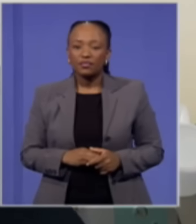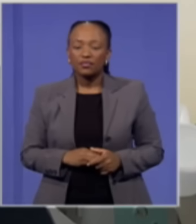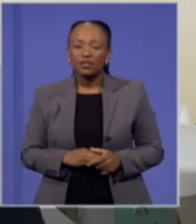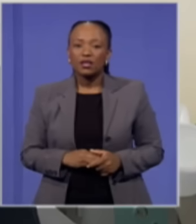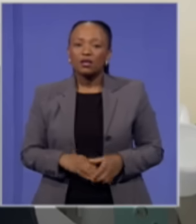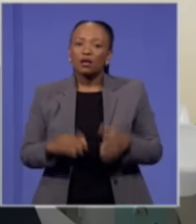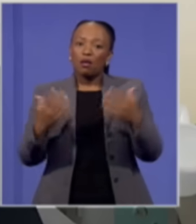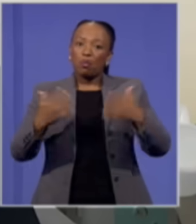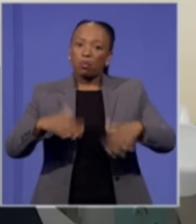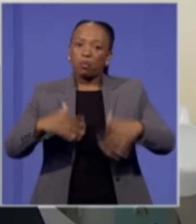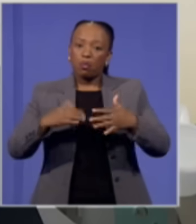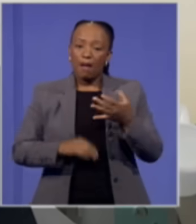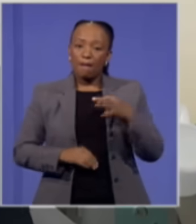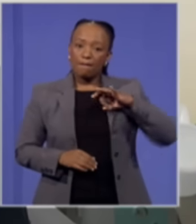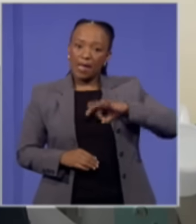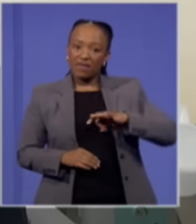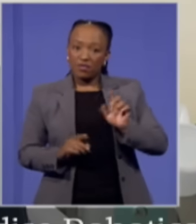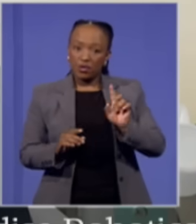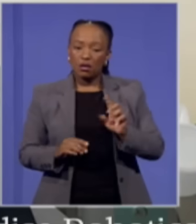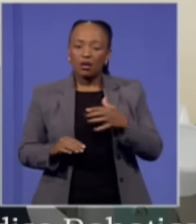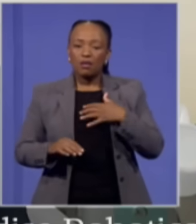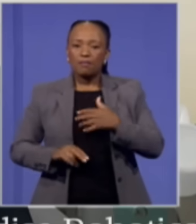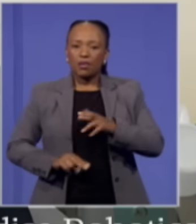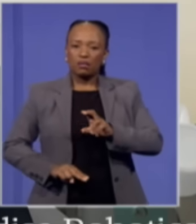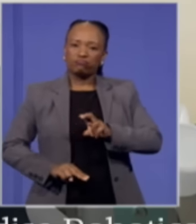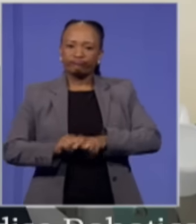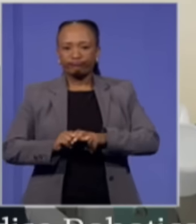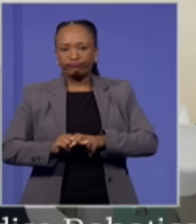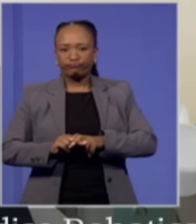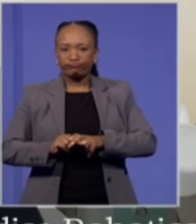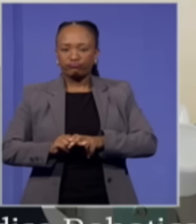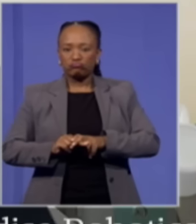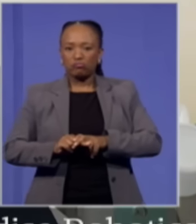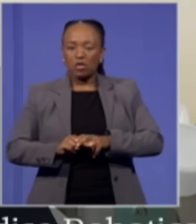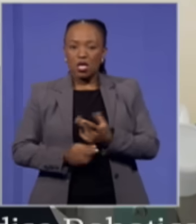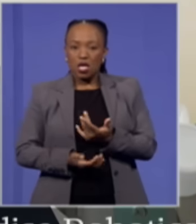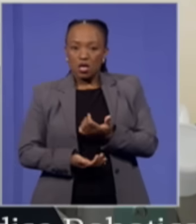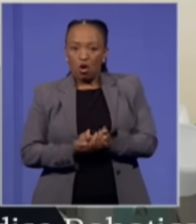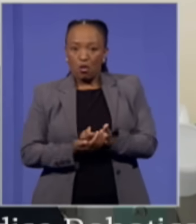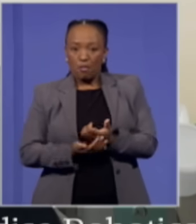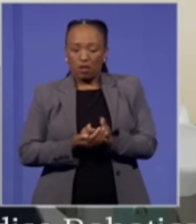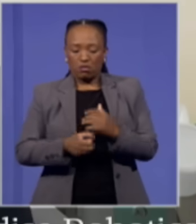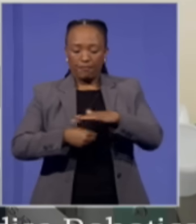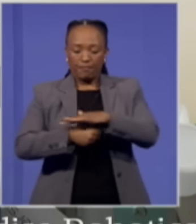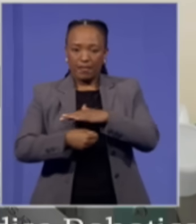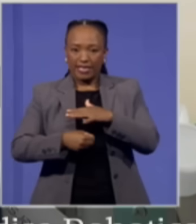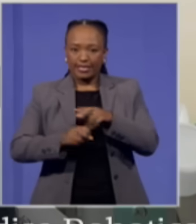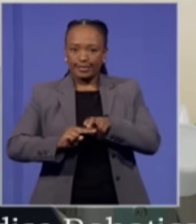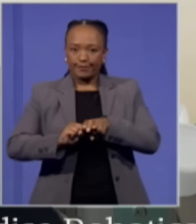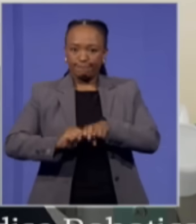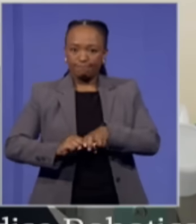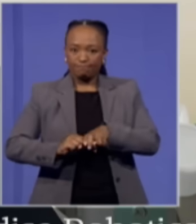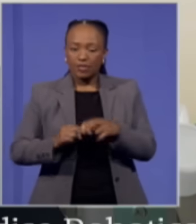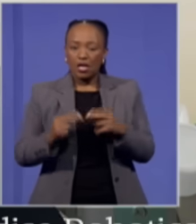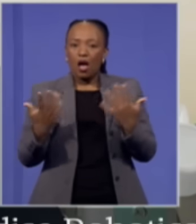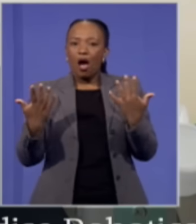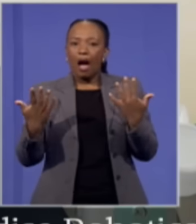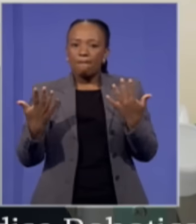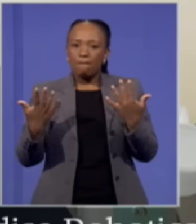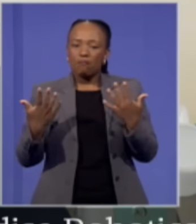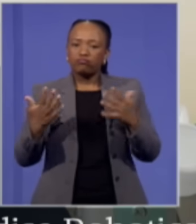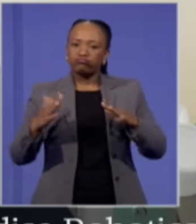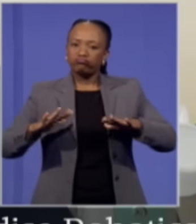is, you can sit down in a nice economic correct position, and your arms are rested on